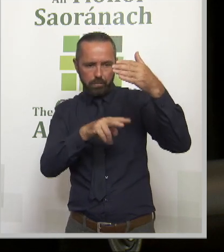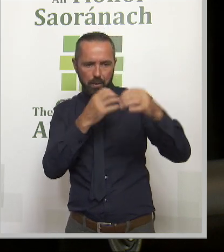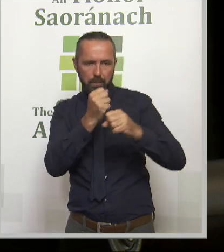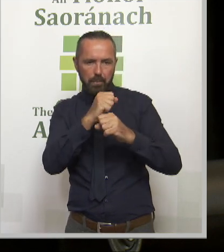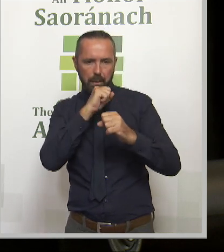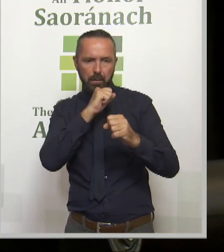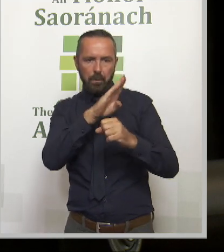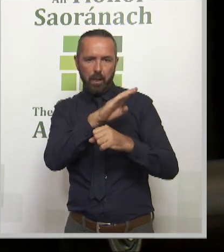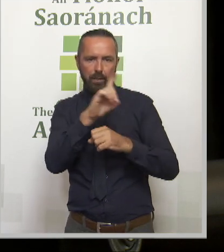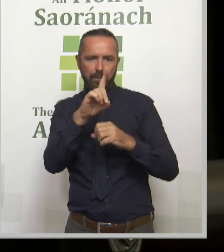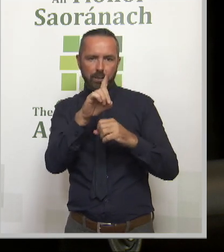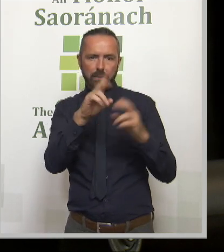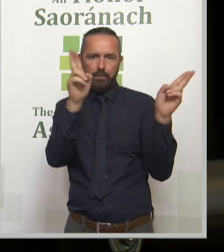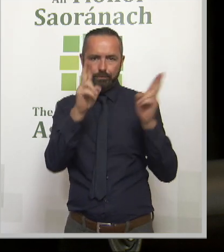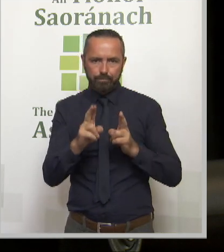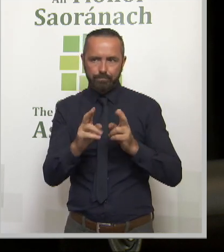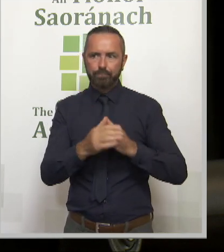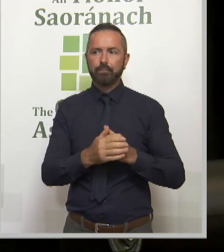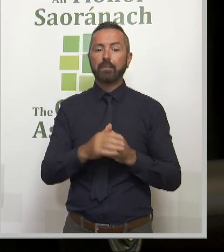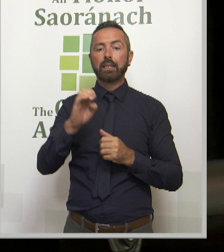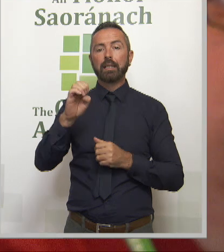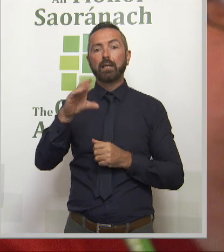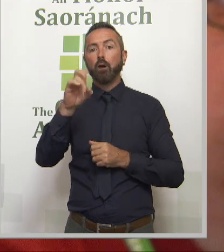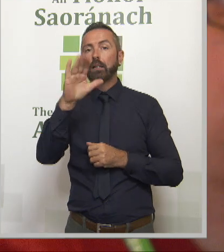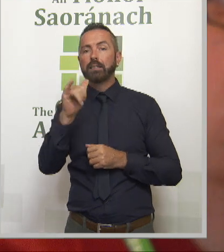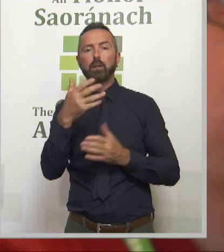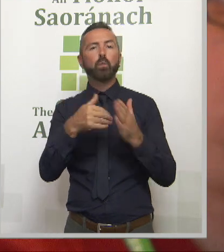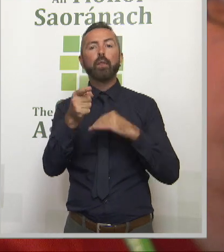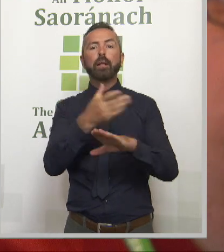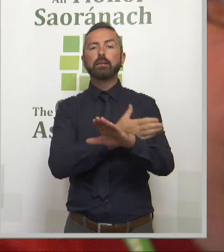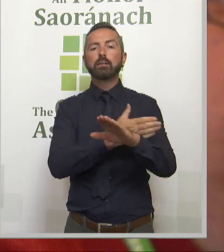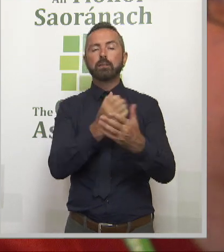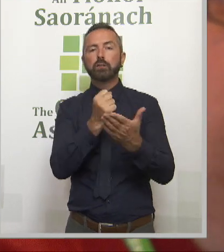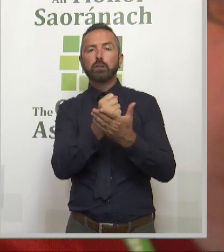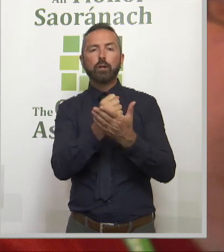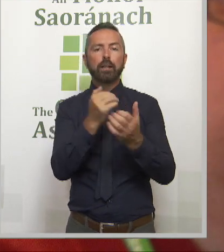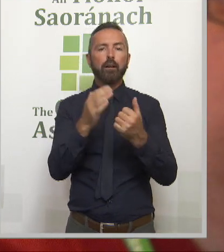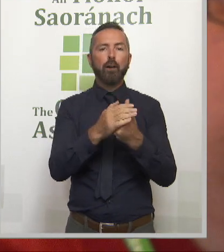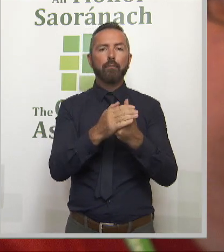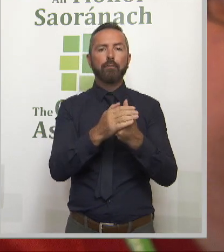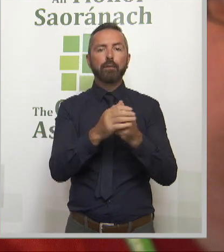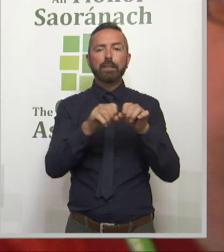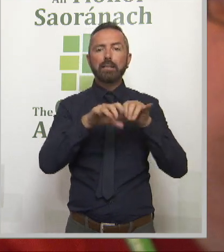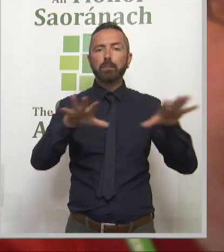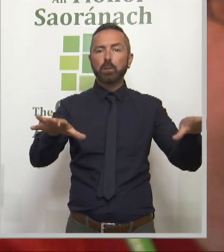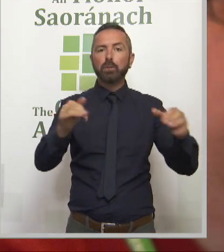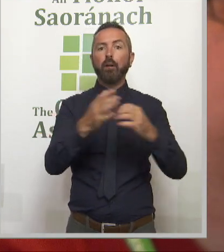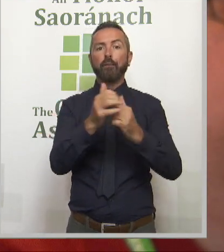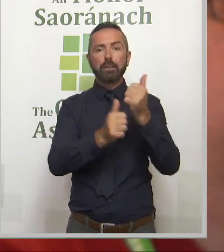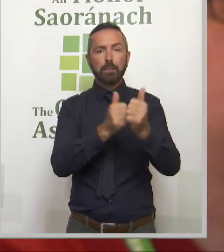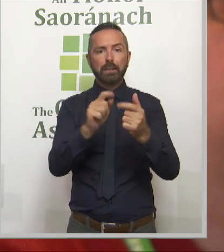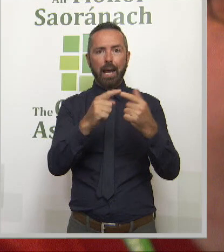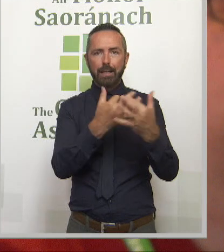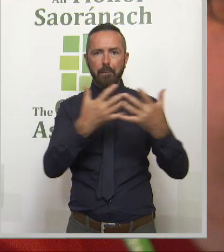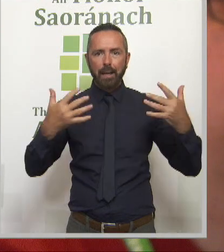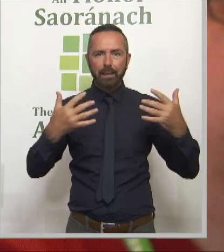we've been talking about. And so ecology is the study of the distribution and abundance of species and indeed